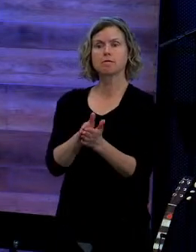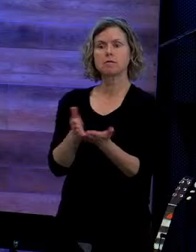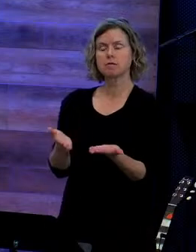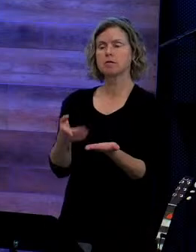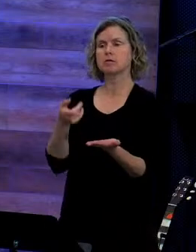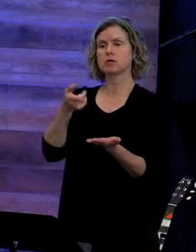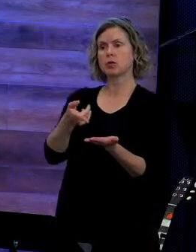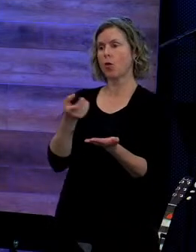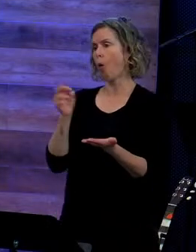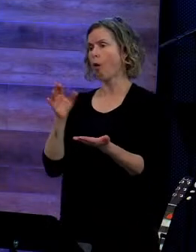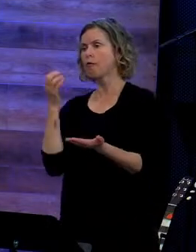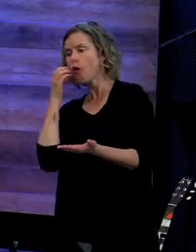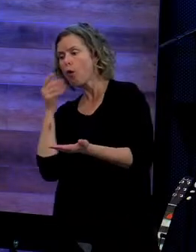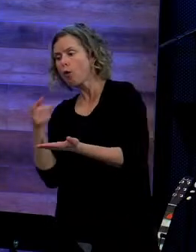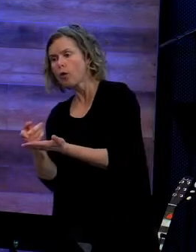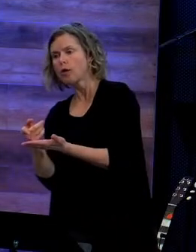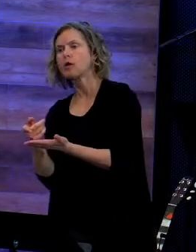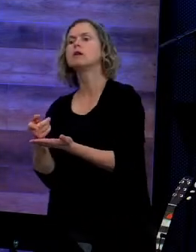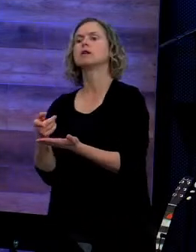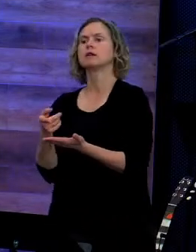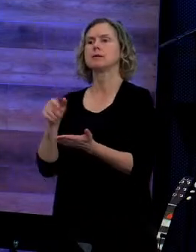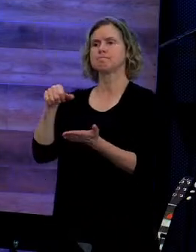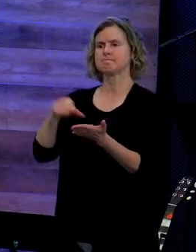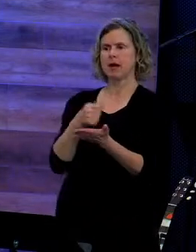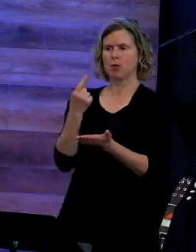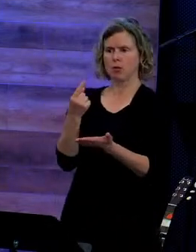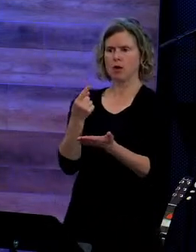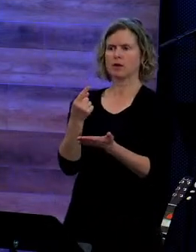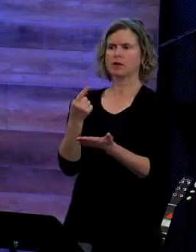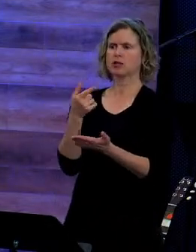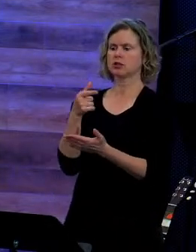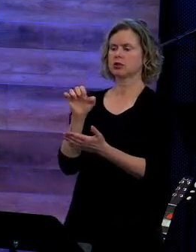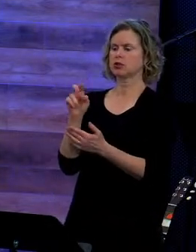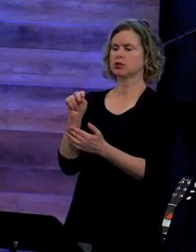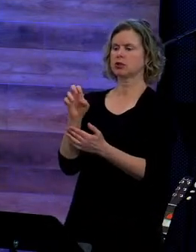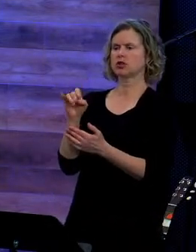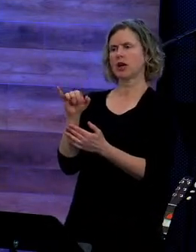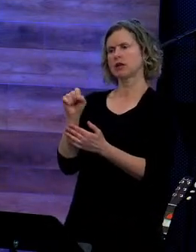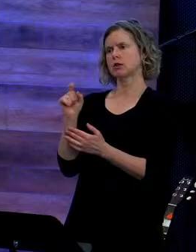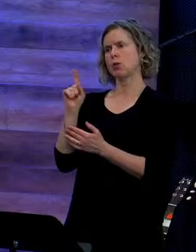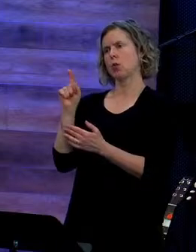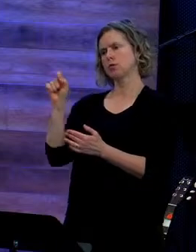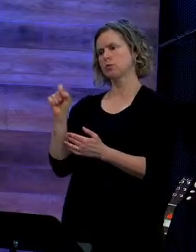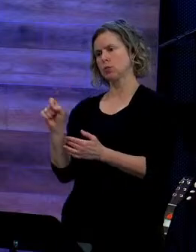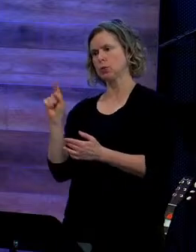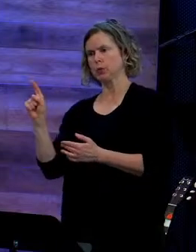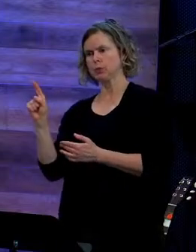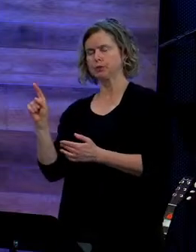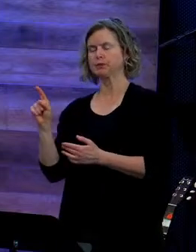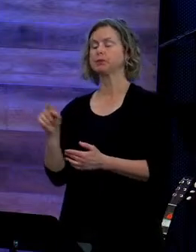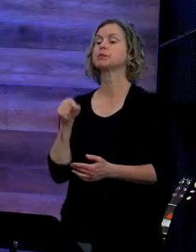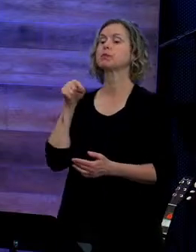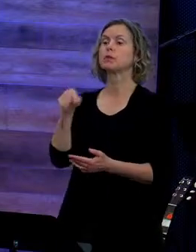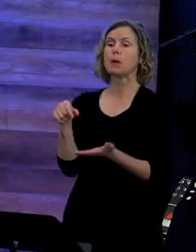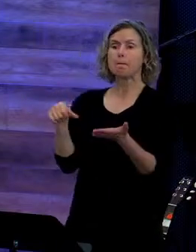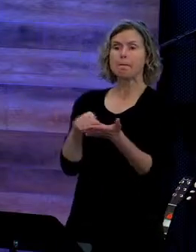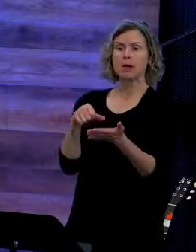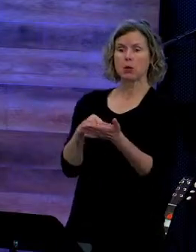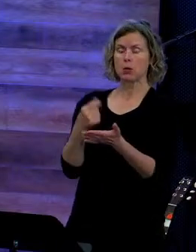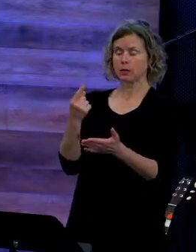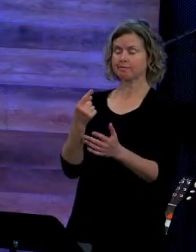of the Bible, Genesis 1:1. So on page 1 of the Bible, God creates